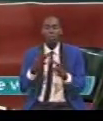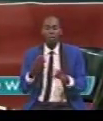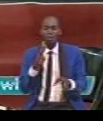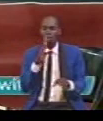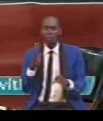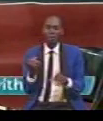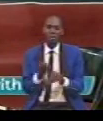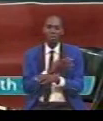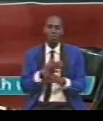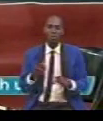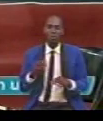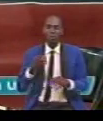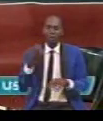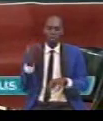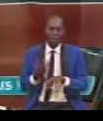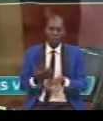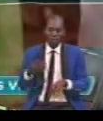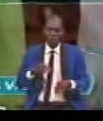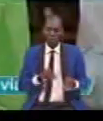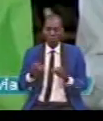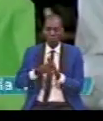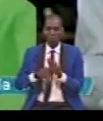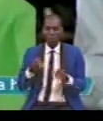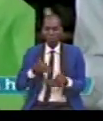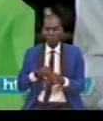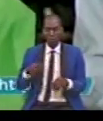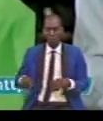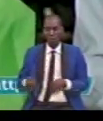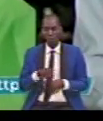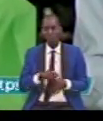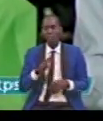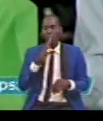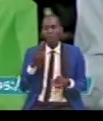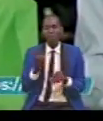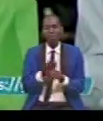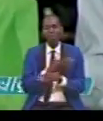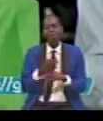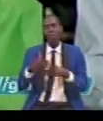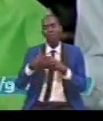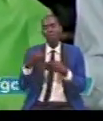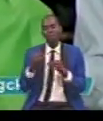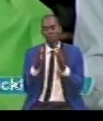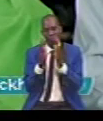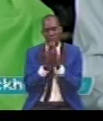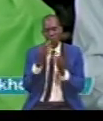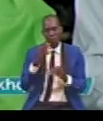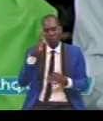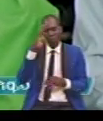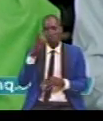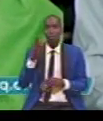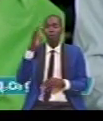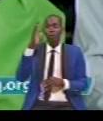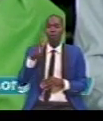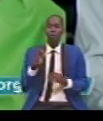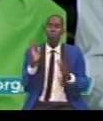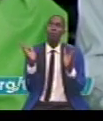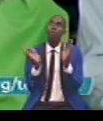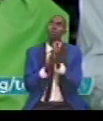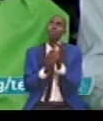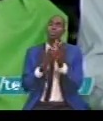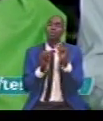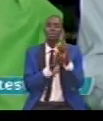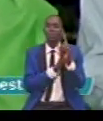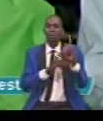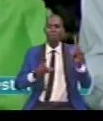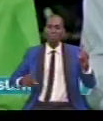disappeared. Stiff leg in the morning disappeared after the prayer of the man of God. I praise the Lord.